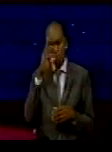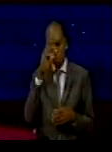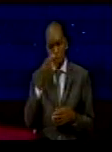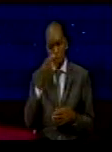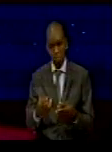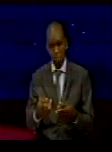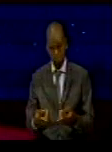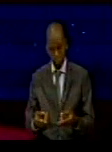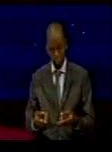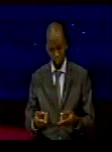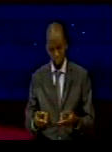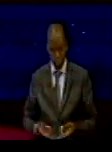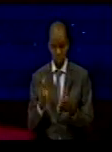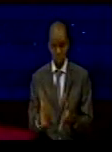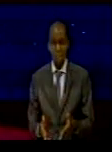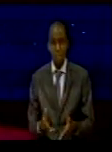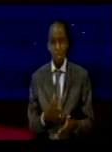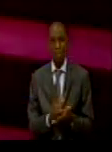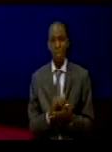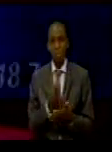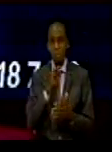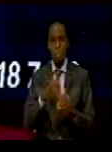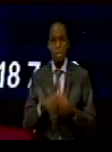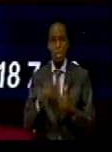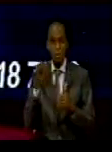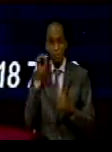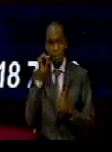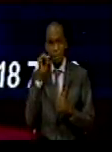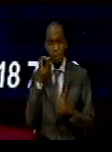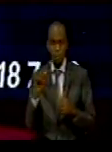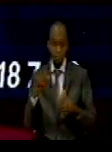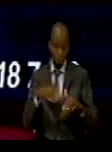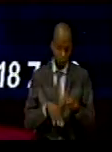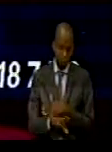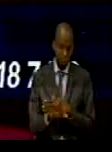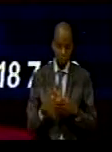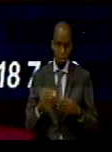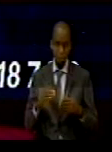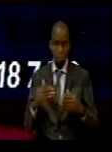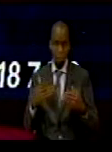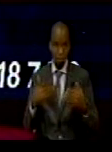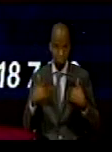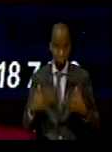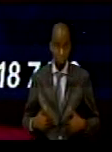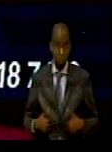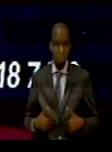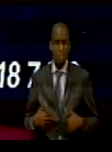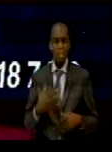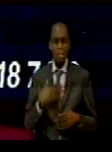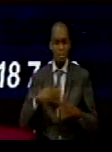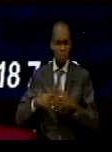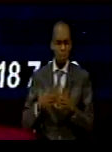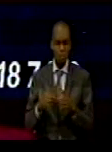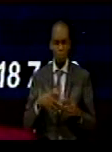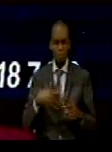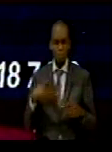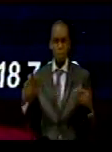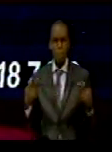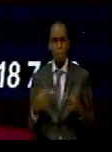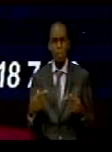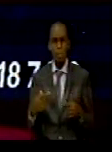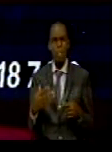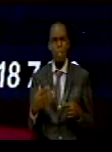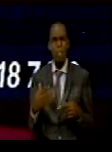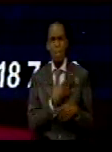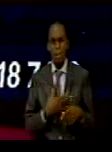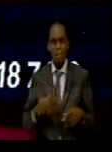accident happened. That's why I entered the body. The moment I entered the body, I started feeling pain up and down. I don't even carry the leg up again. The leg was 50 to do. The leg